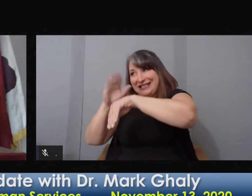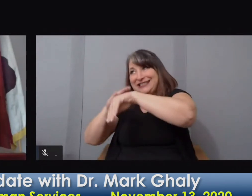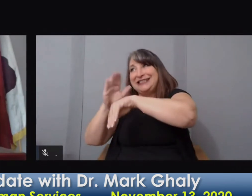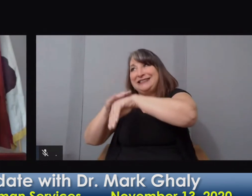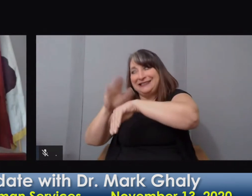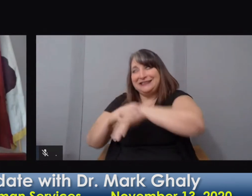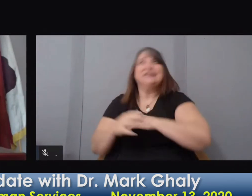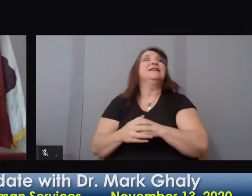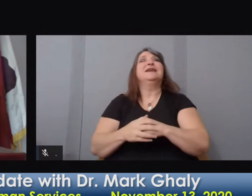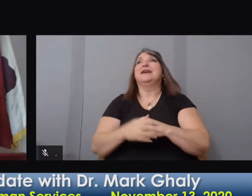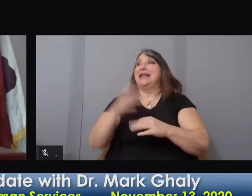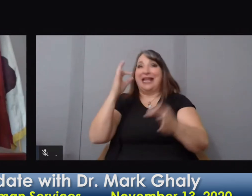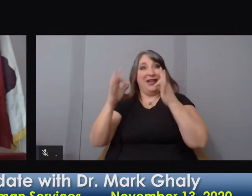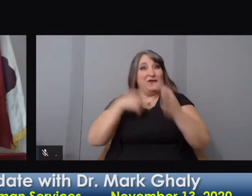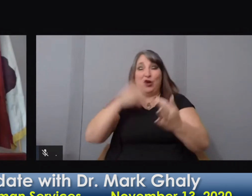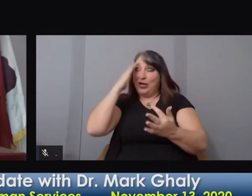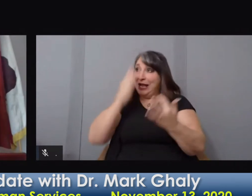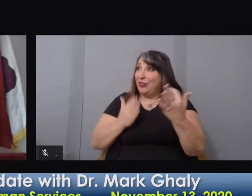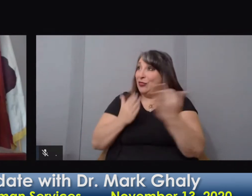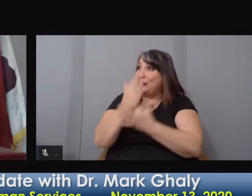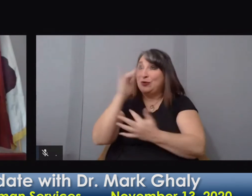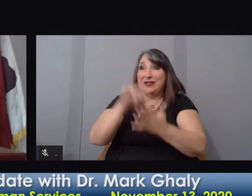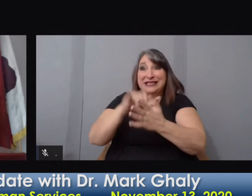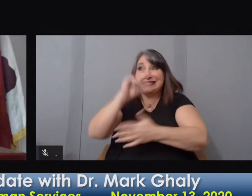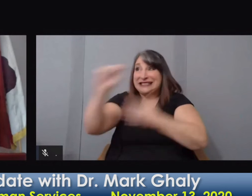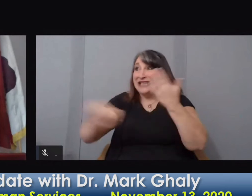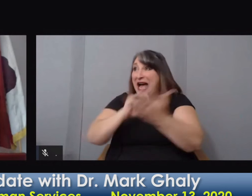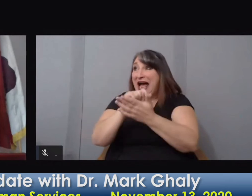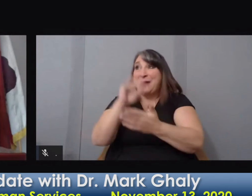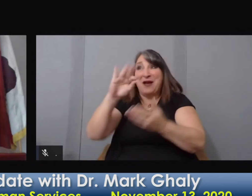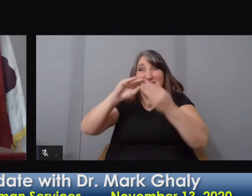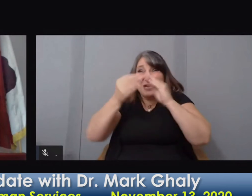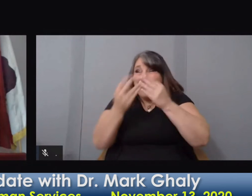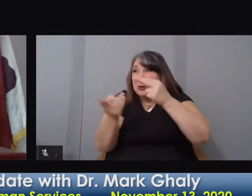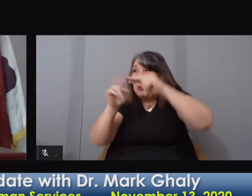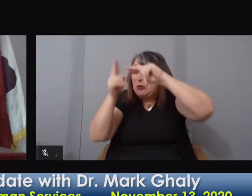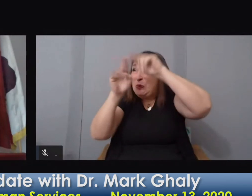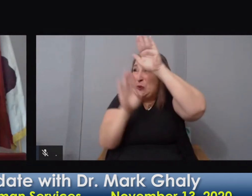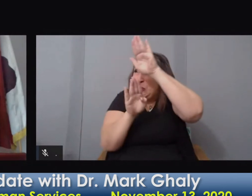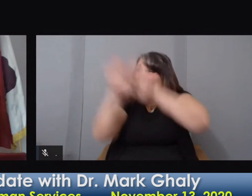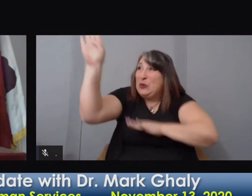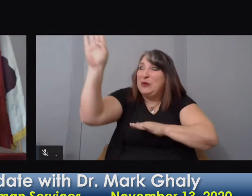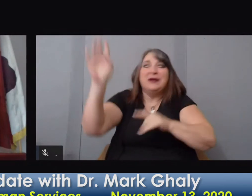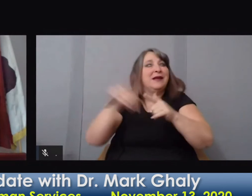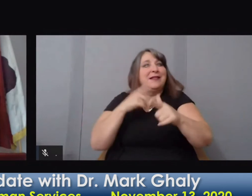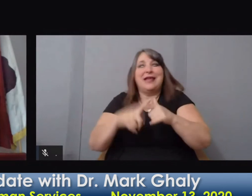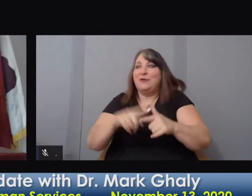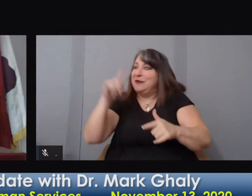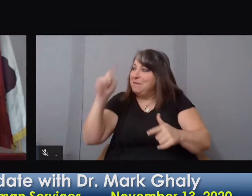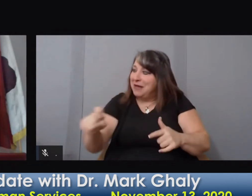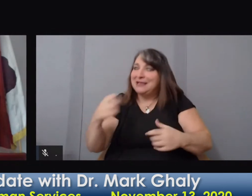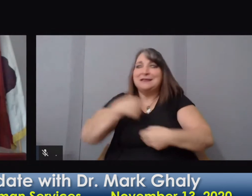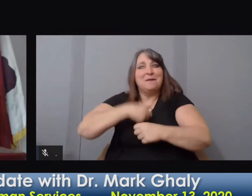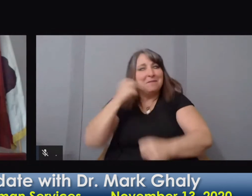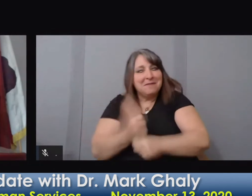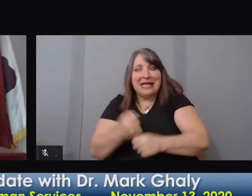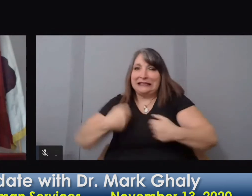difficult time with surging cases, that these are the important steps that we need to make as personal and individual